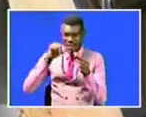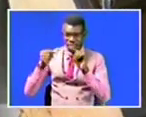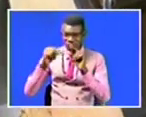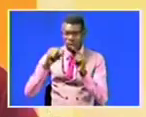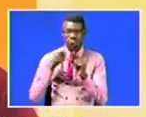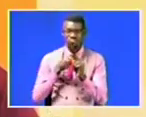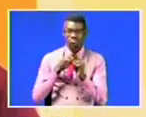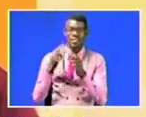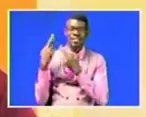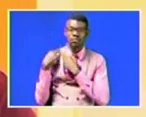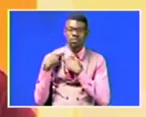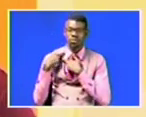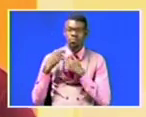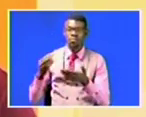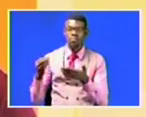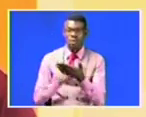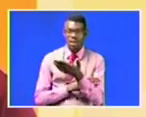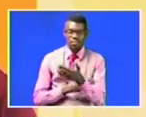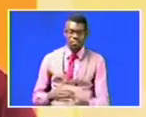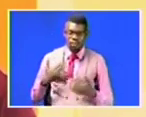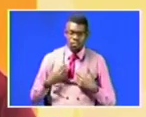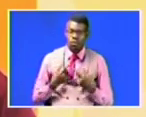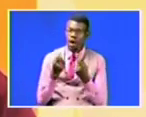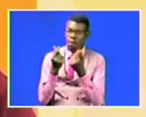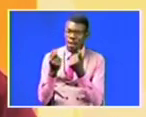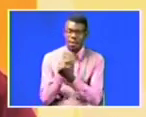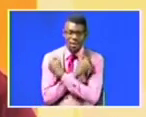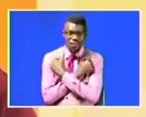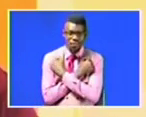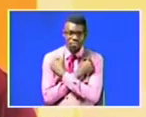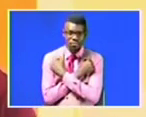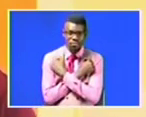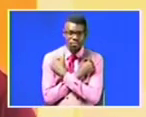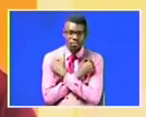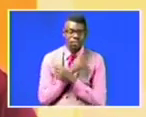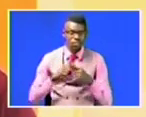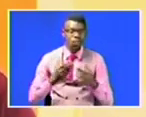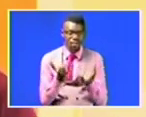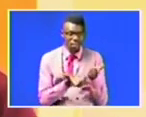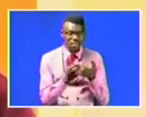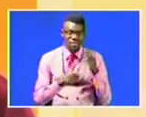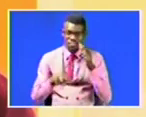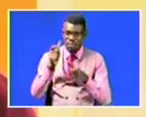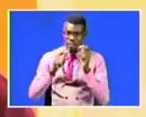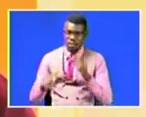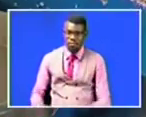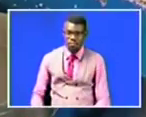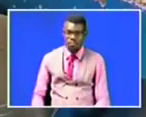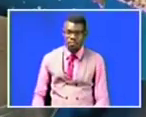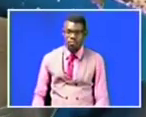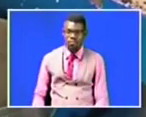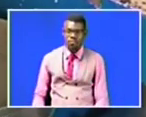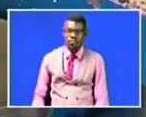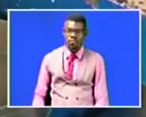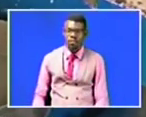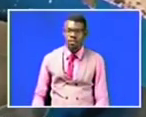cancer. Because people have become money-oriented, those with the dairy business have sick cows, they treat them